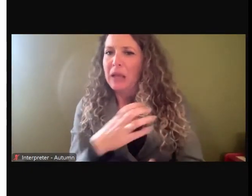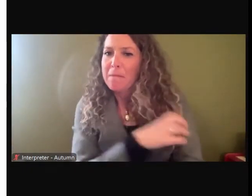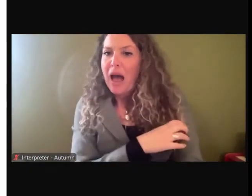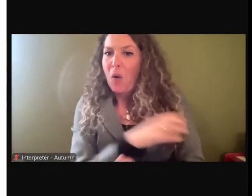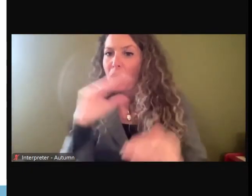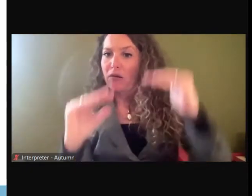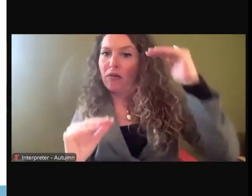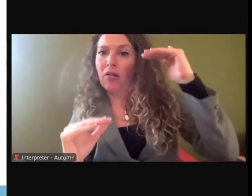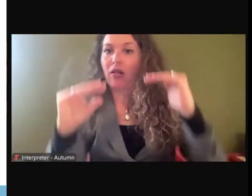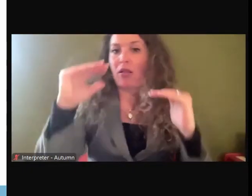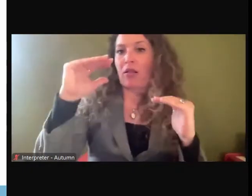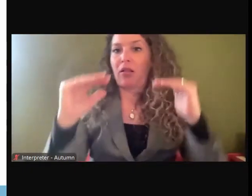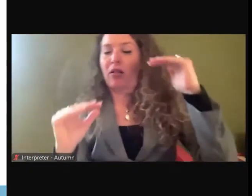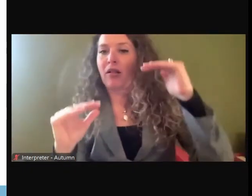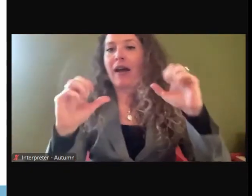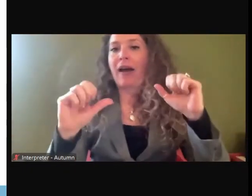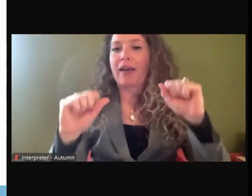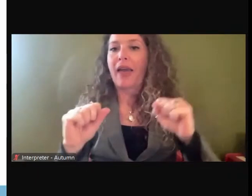perspectives.